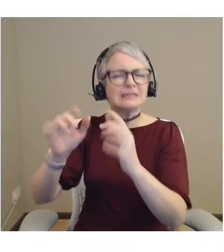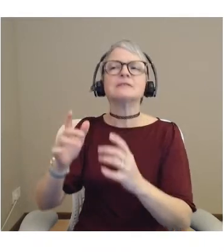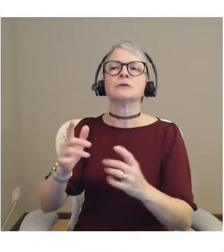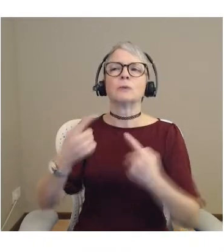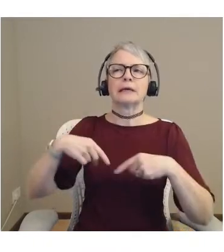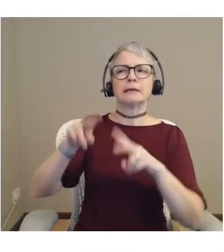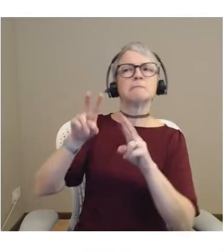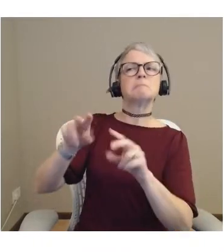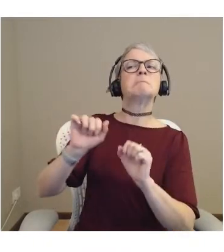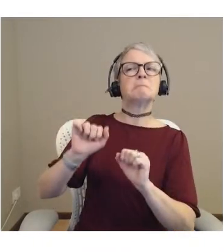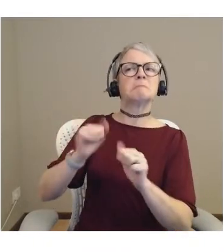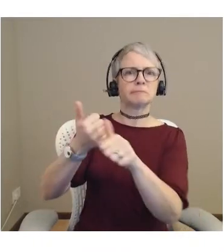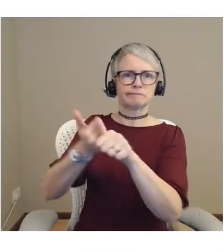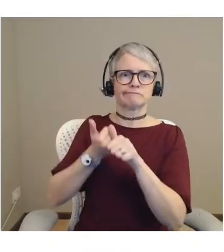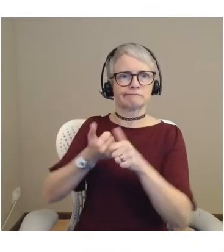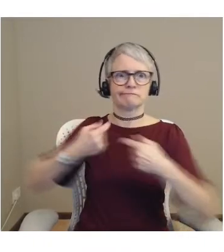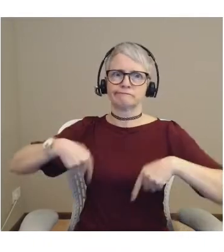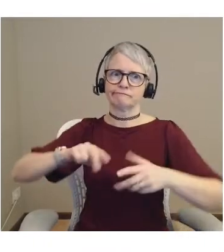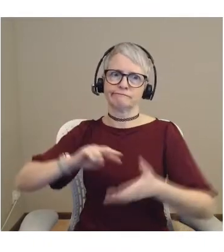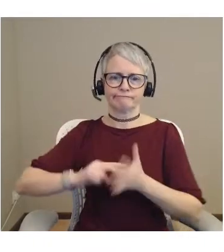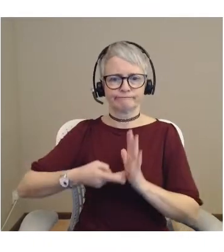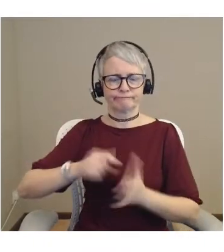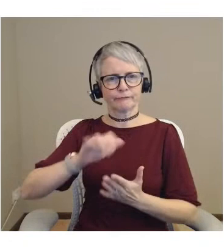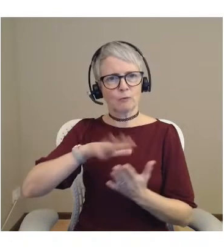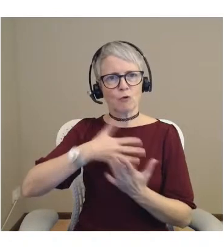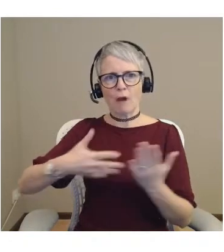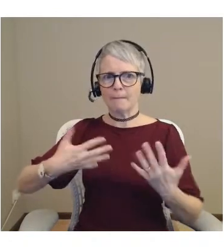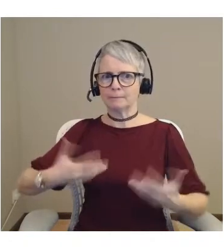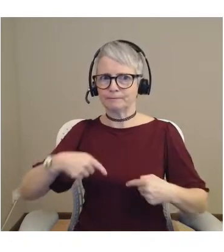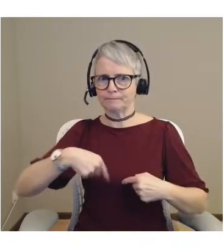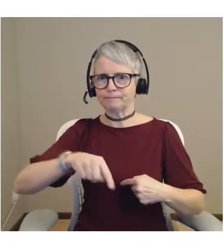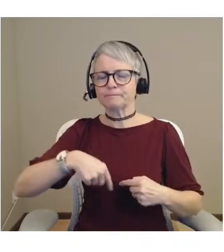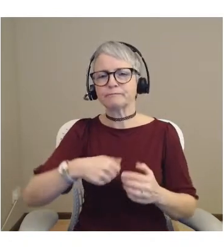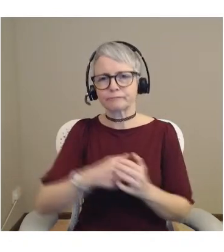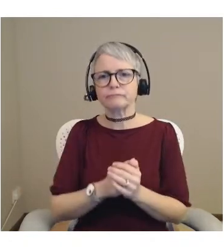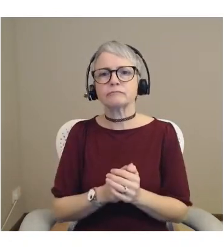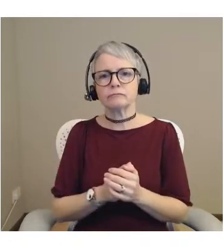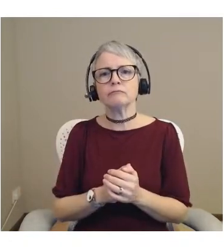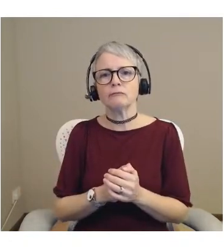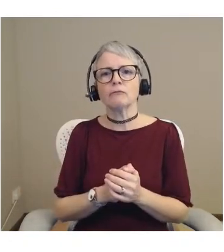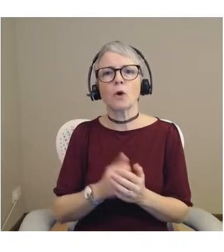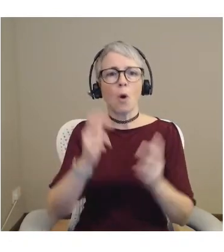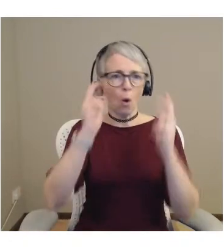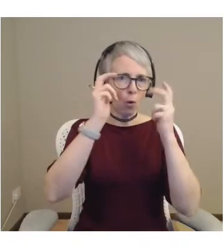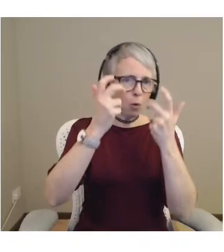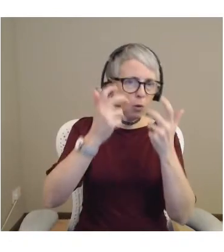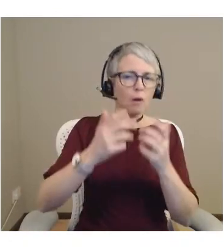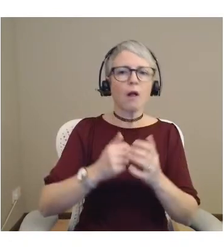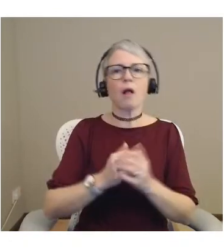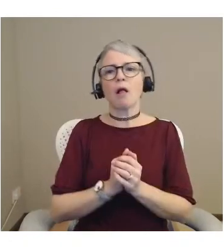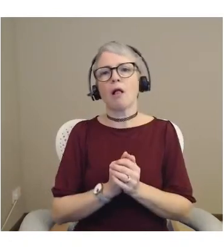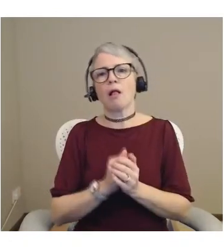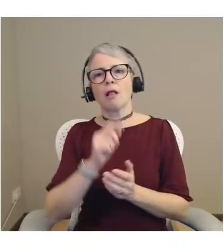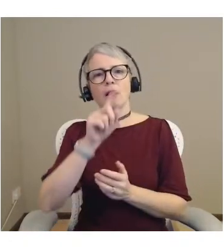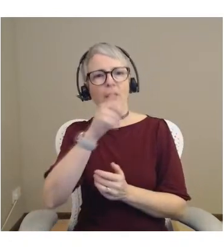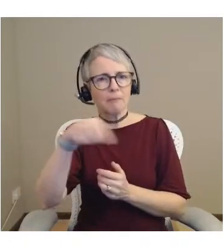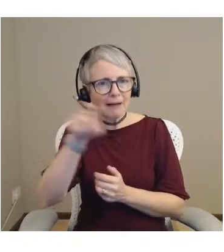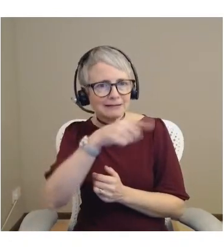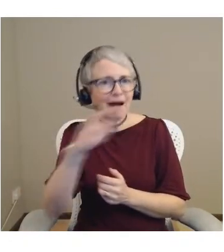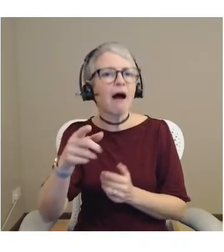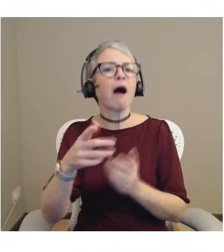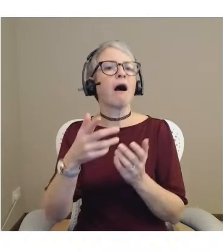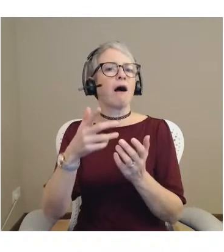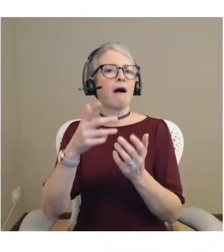year. We've also had huge support from Barclays, Google, Intuit, Meta and Sony. And there's plenty of other people contributing,